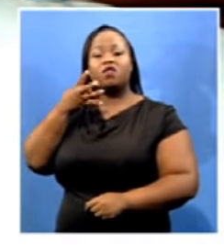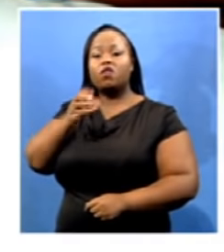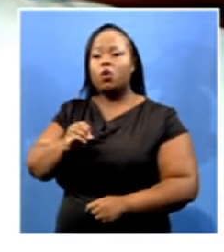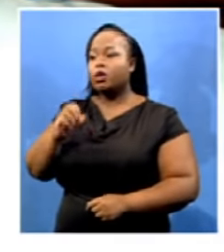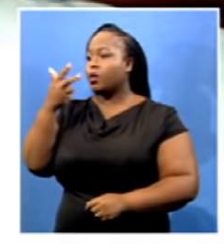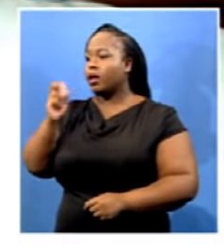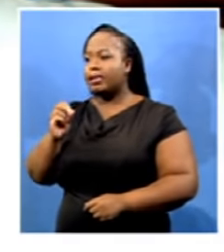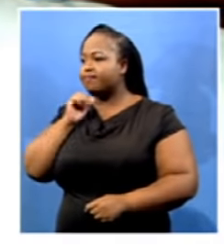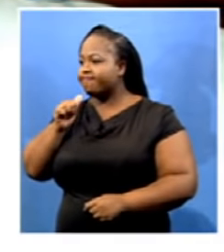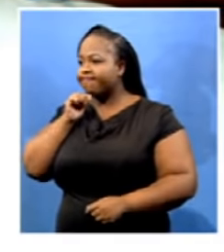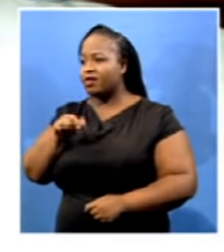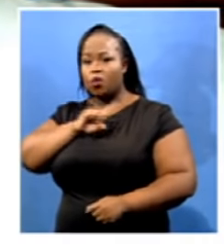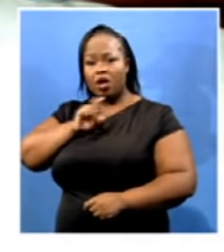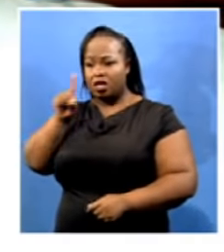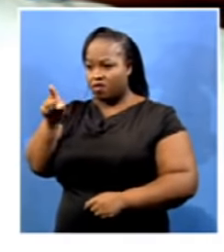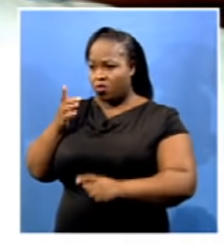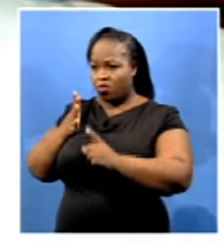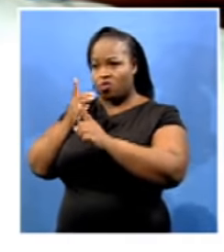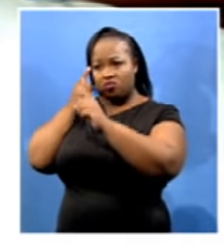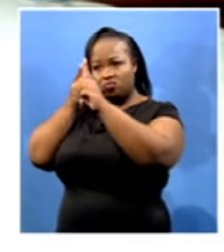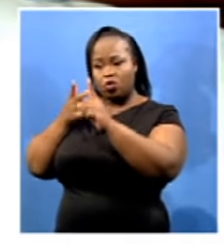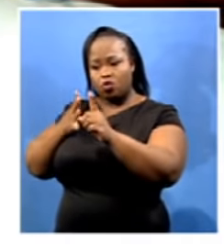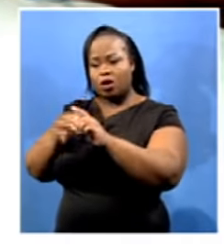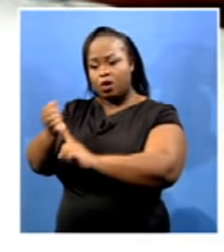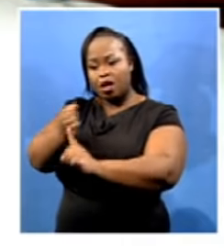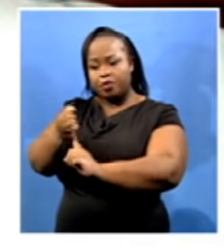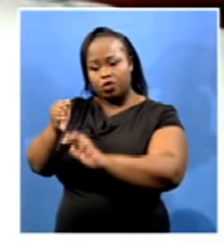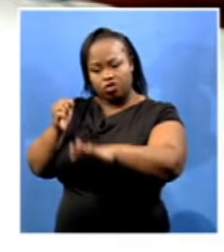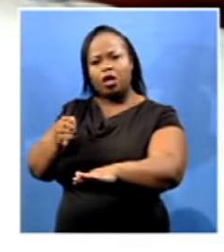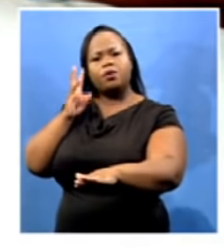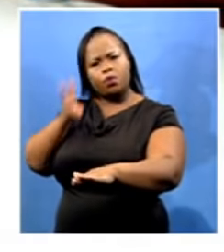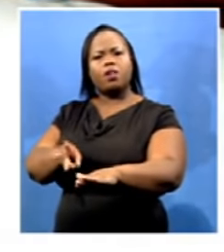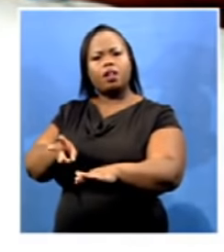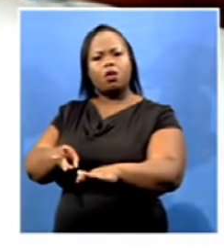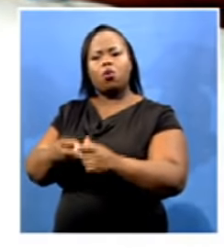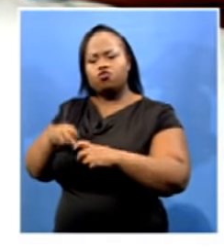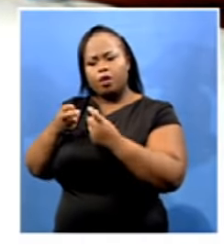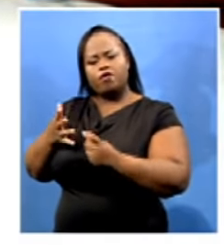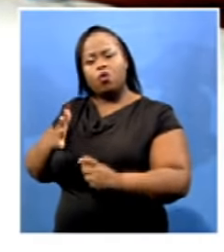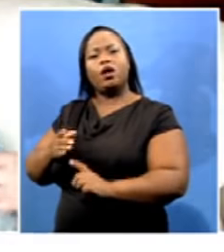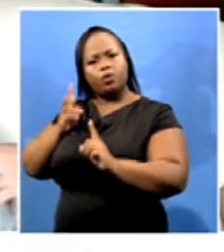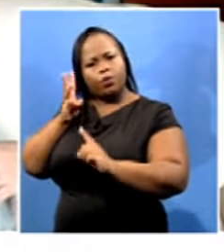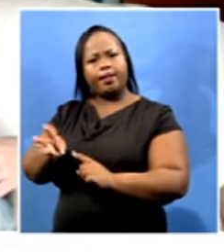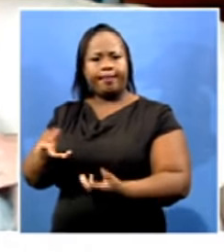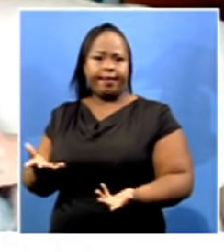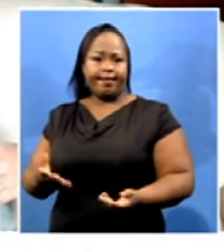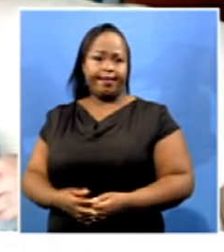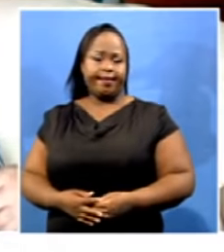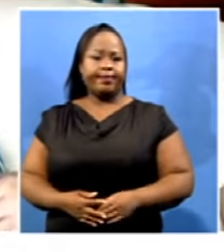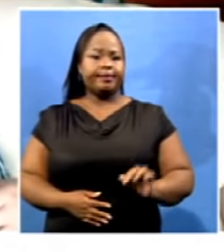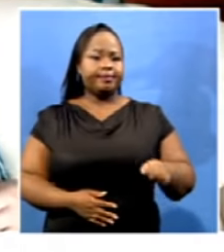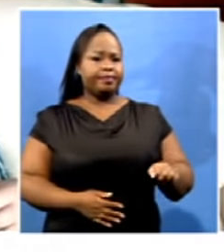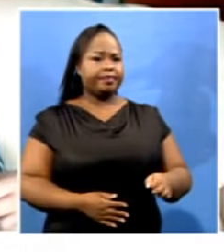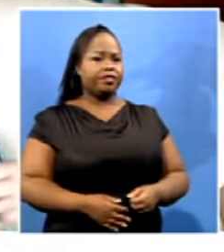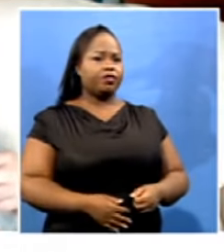old. If you want to rape a child or abuse a child, you will find a way to do that. Mm-hmm. You know, the